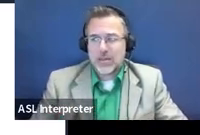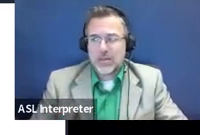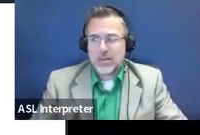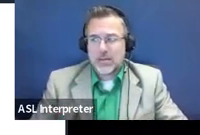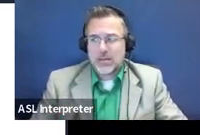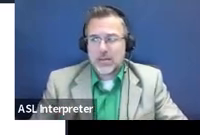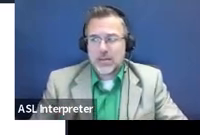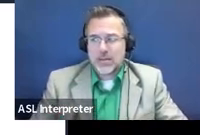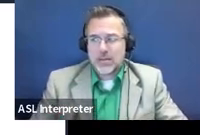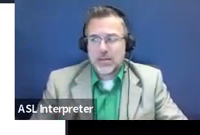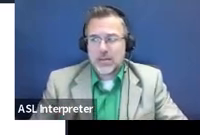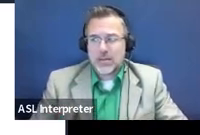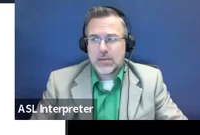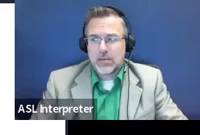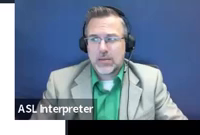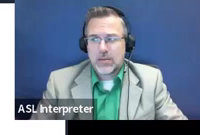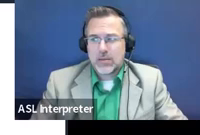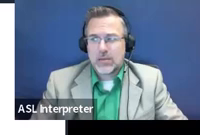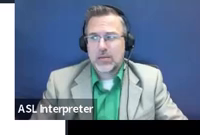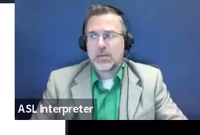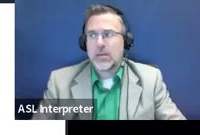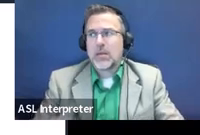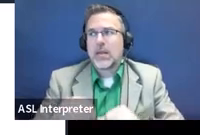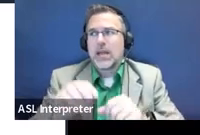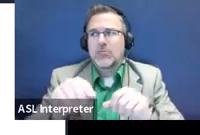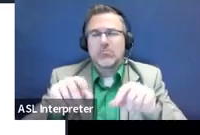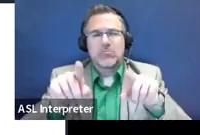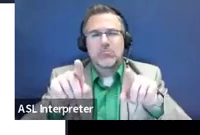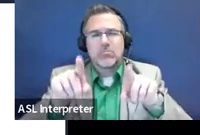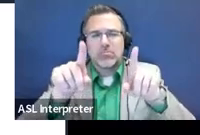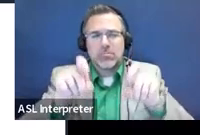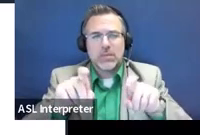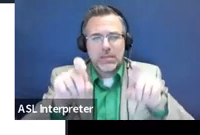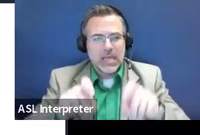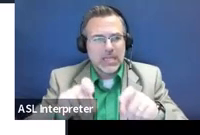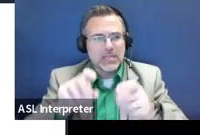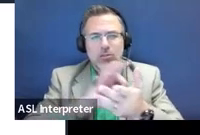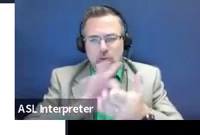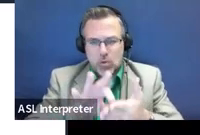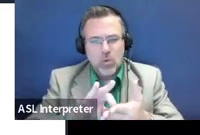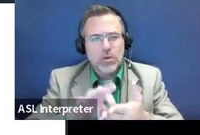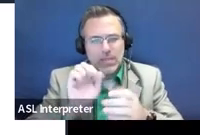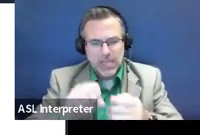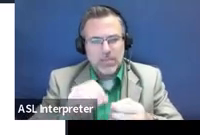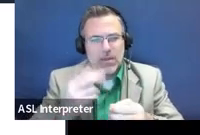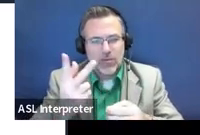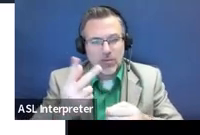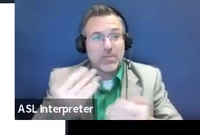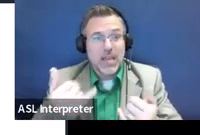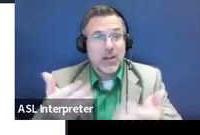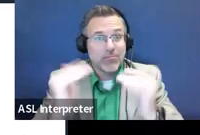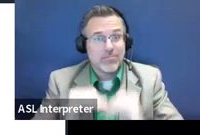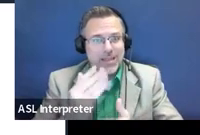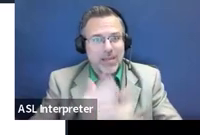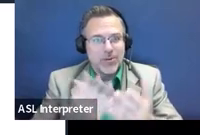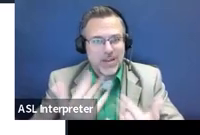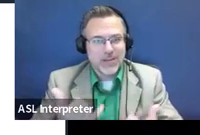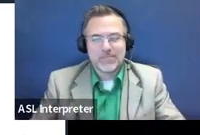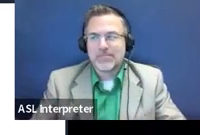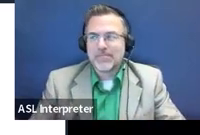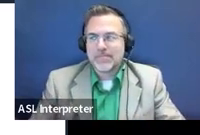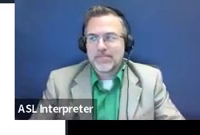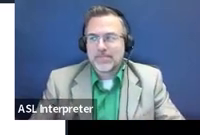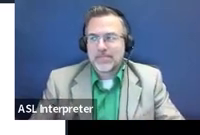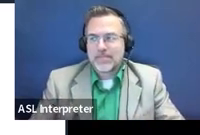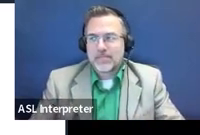Yeah. Like the test scores and things like that. Yeah. Great question. So we'll move right on to that. So this is where you're